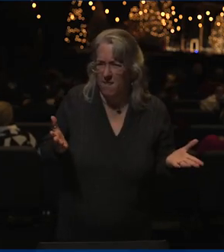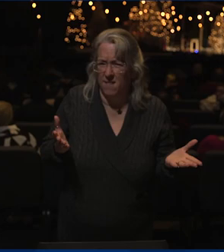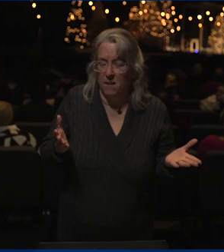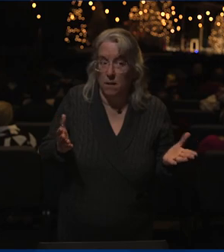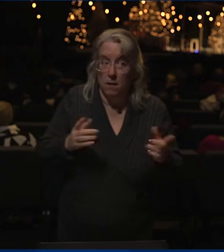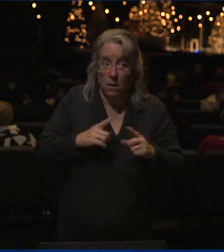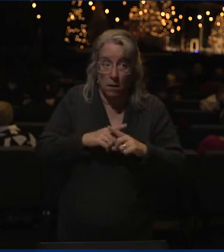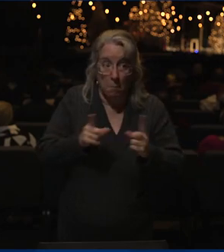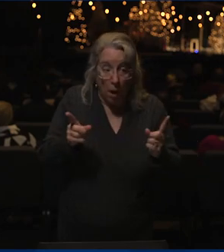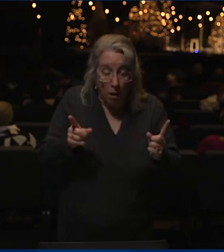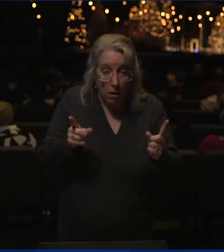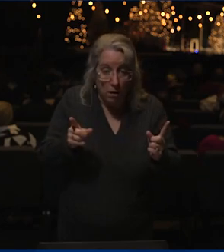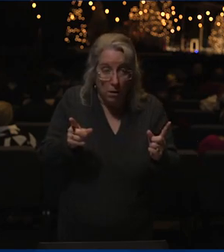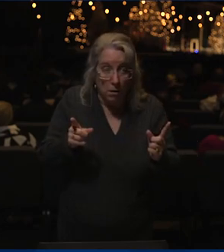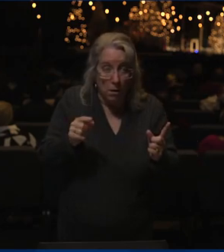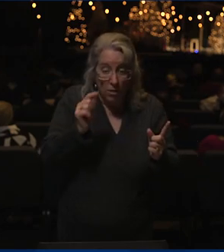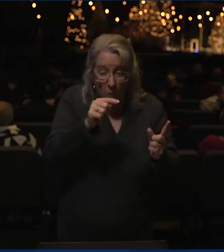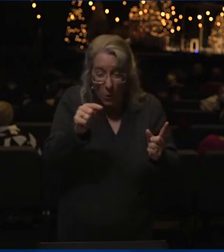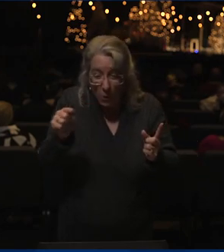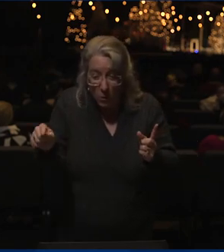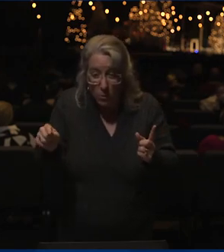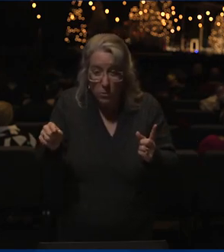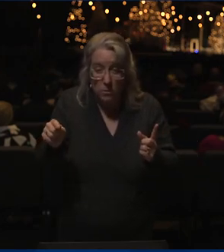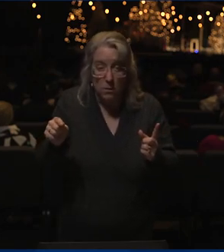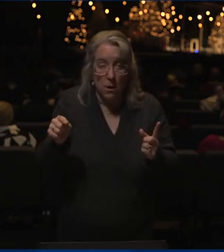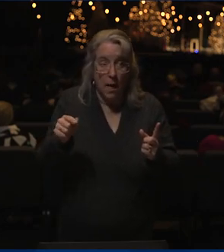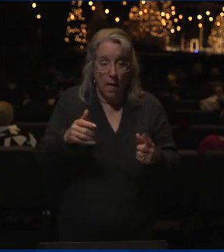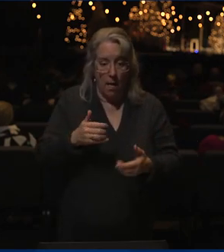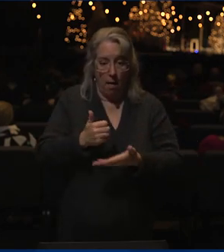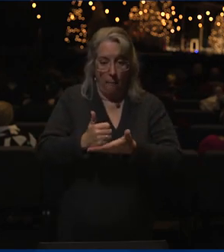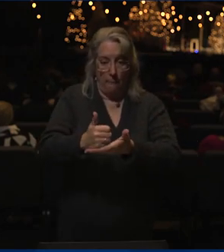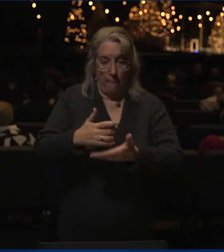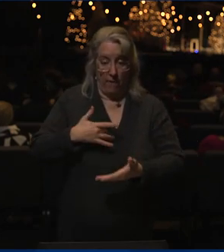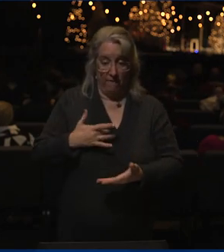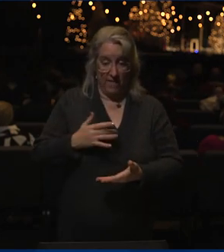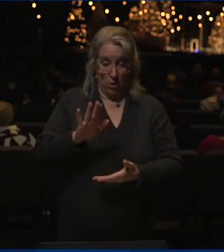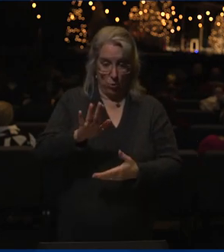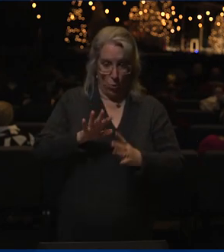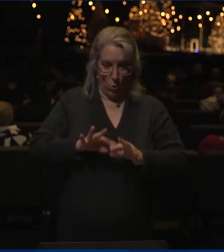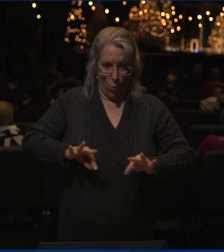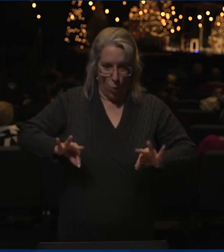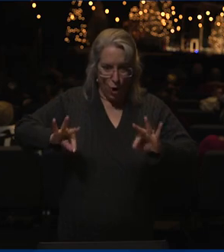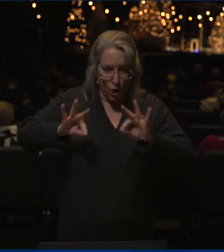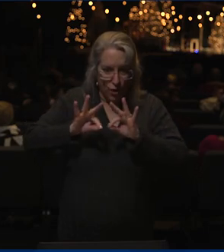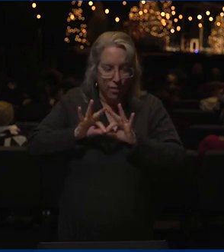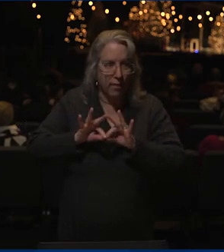But they will never help you feel your worth.